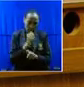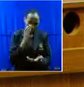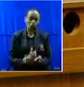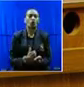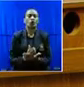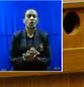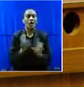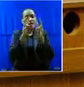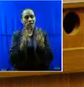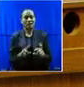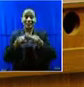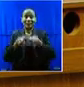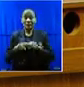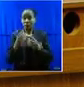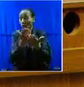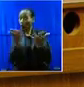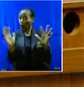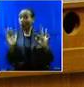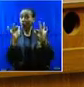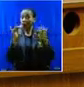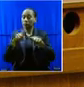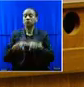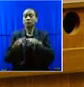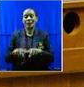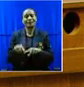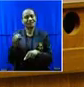reliable energy supply within 2 years.